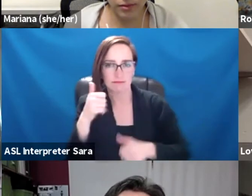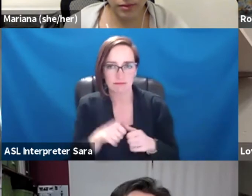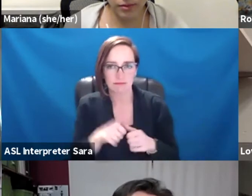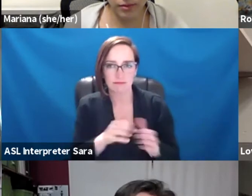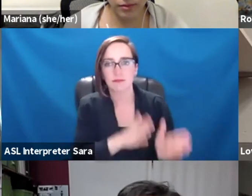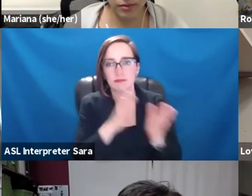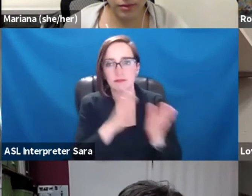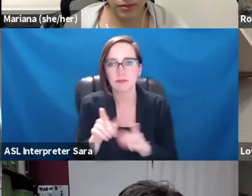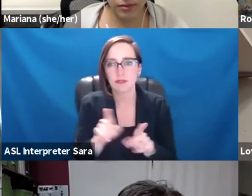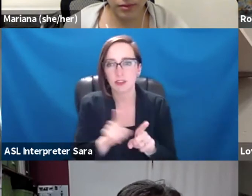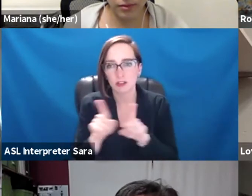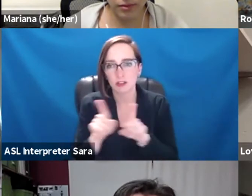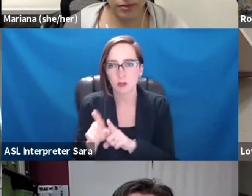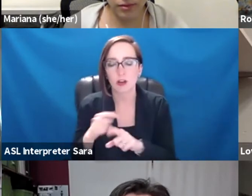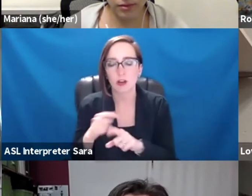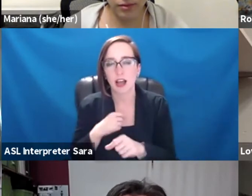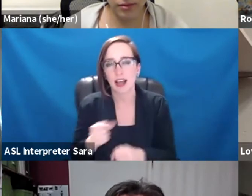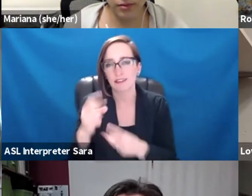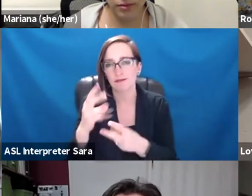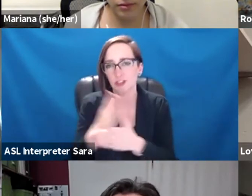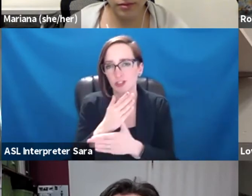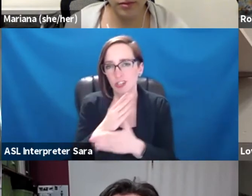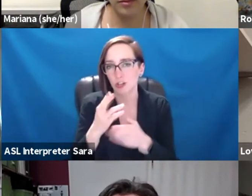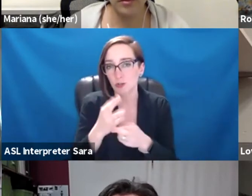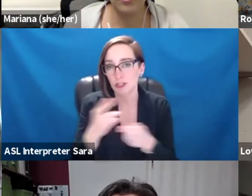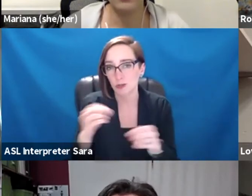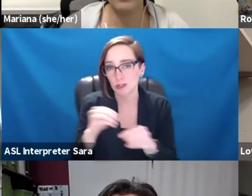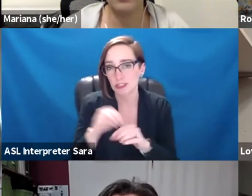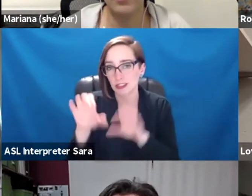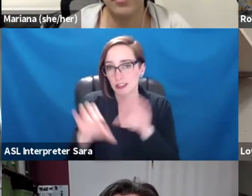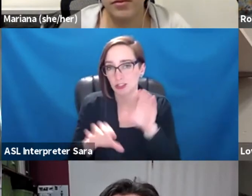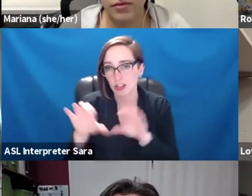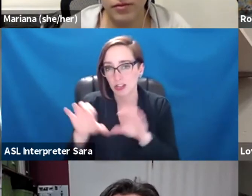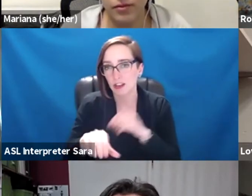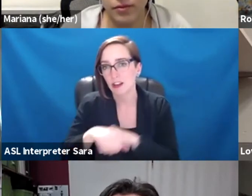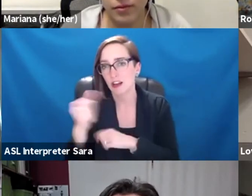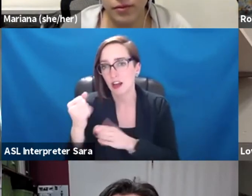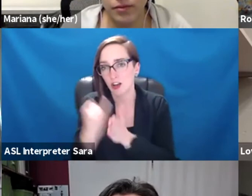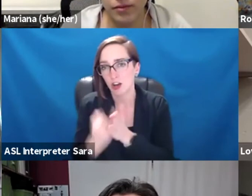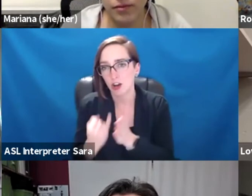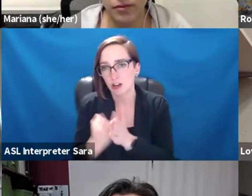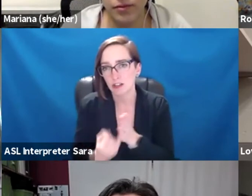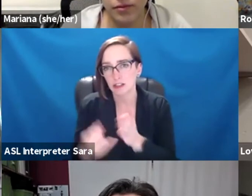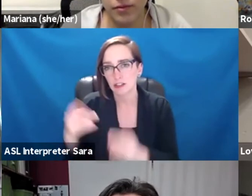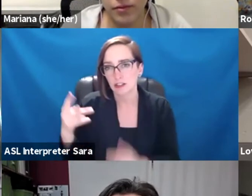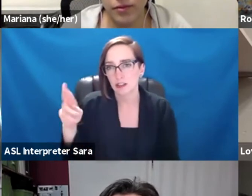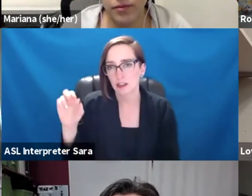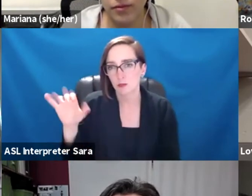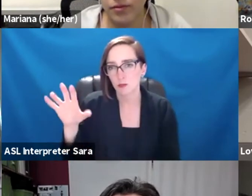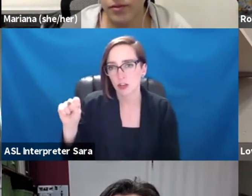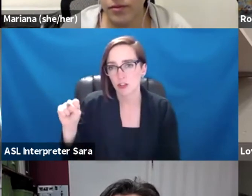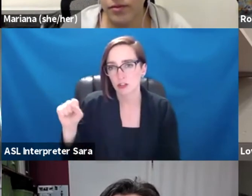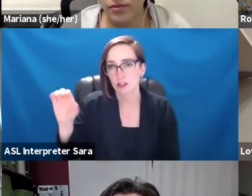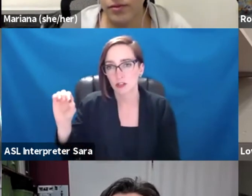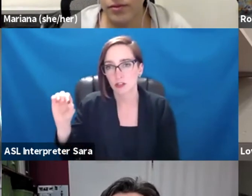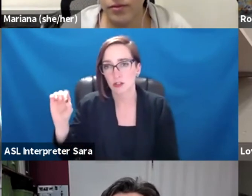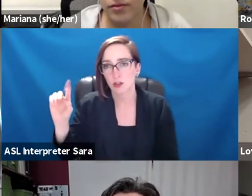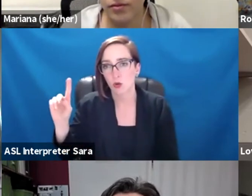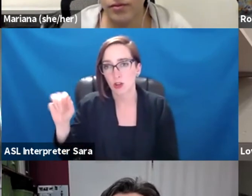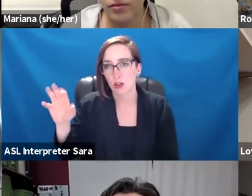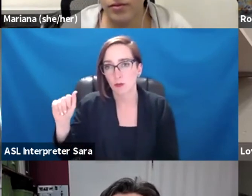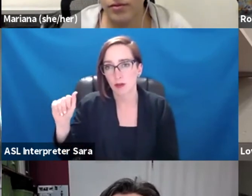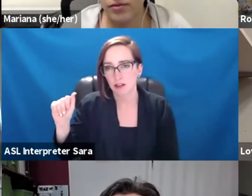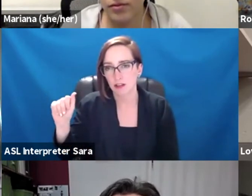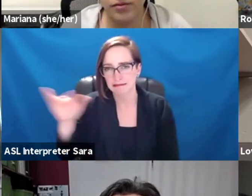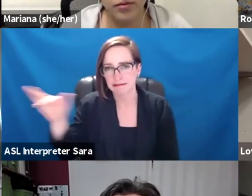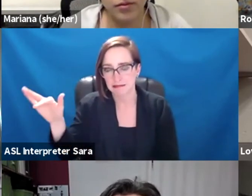I put the resource in the chat. There's another artist by the name of Precious Okoyomon, who